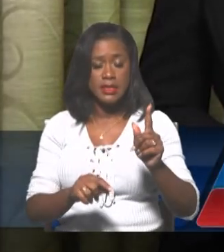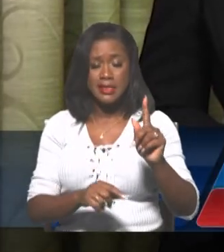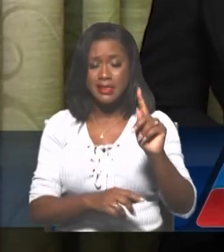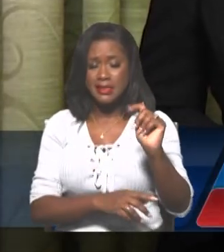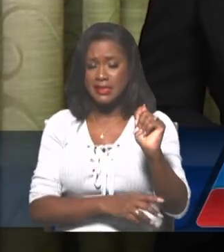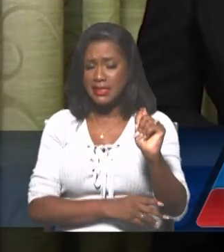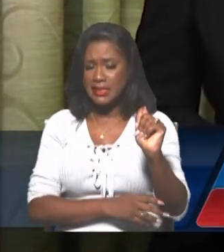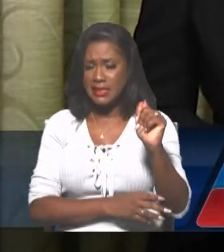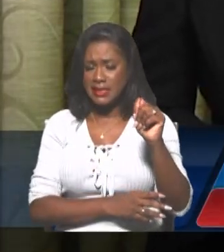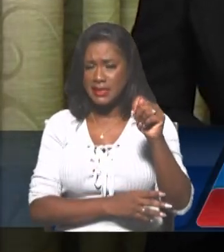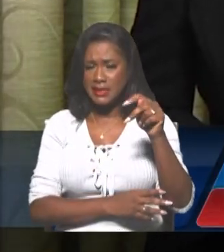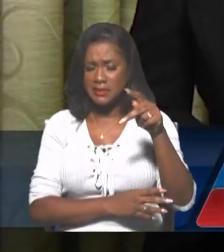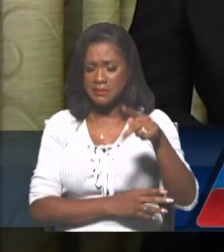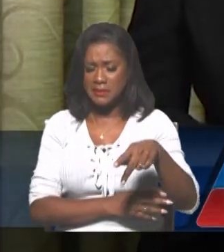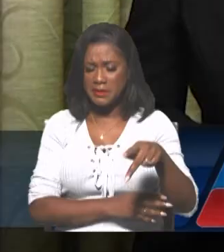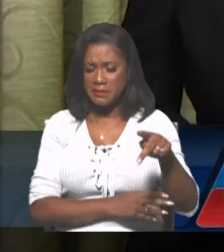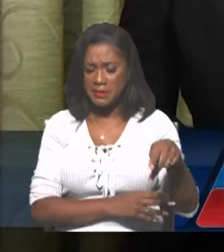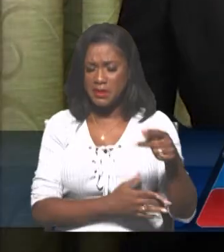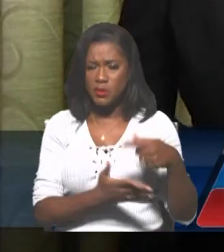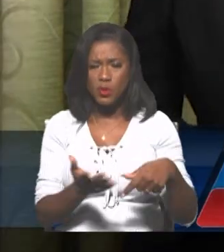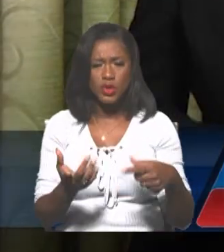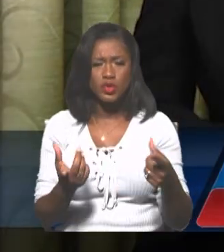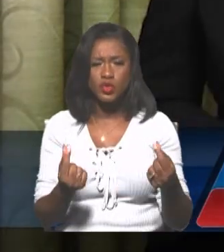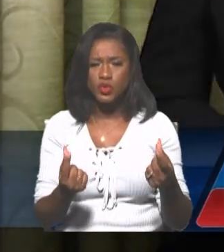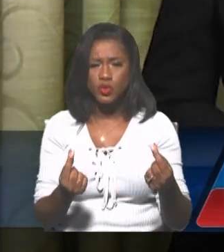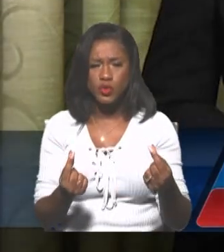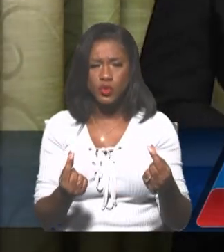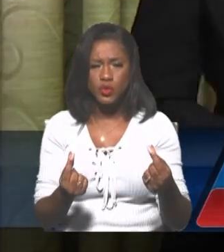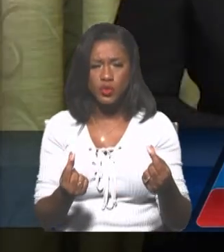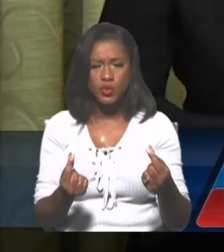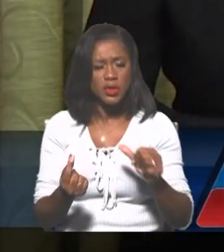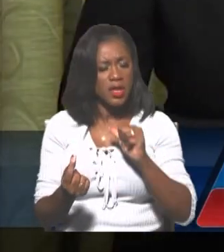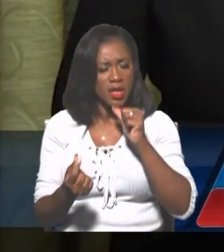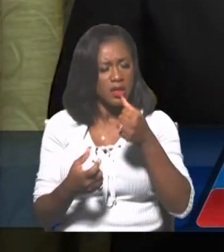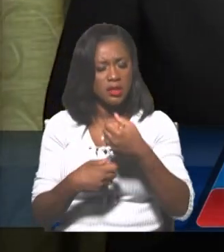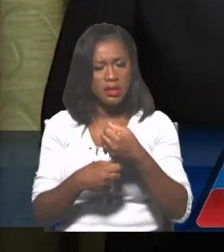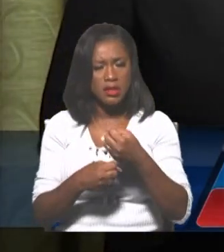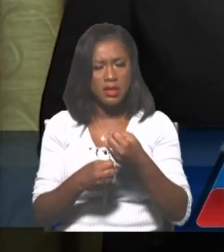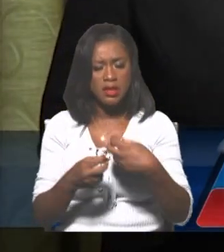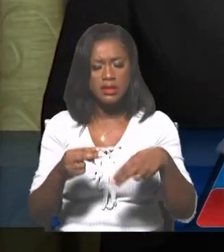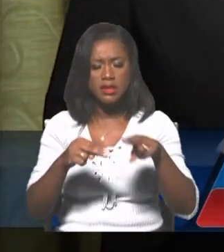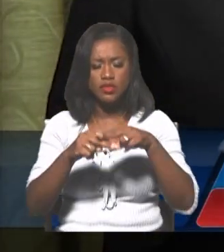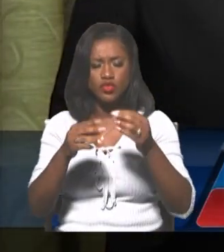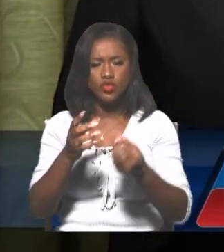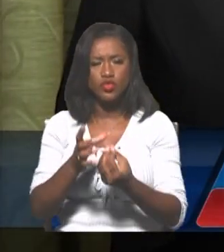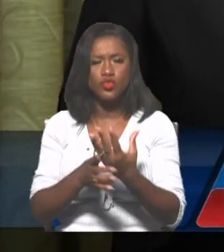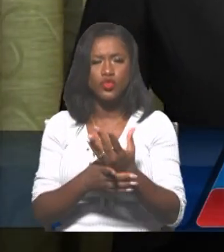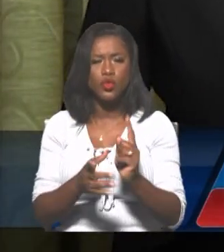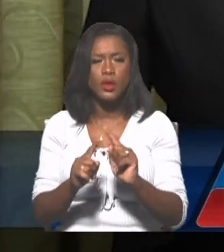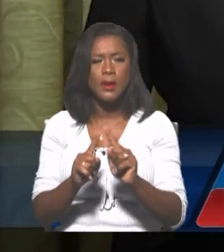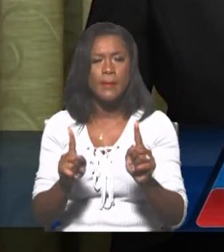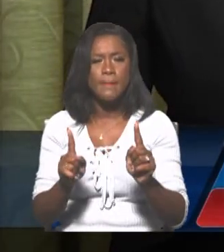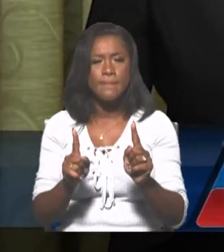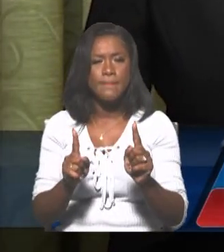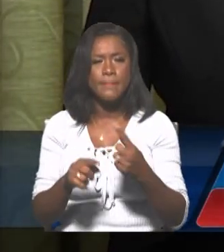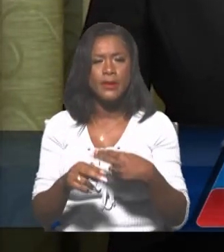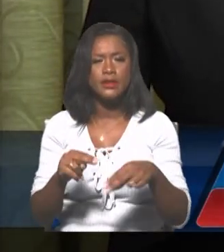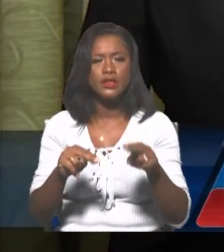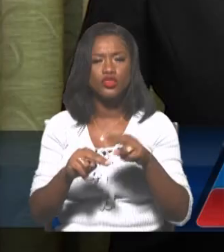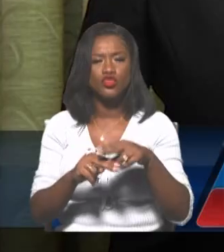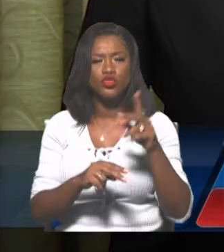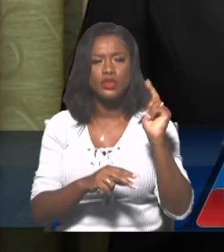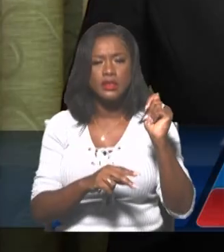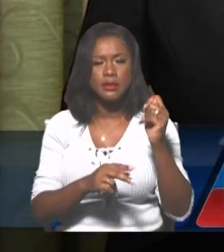Party has actually succeeded in is not accelerating growth, but instead accelerating